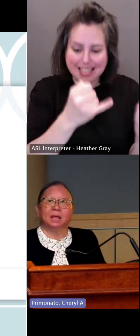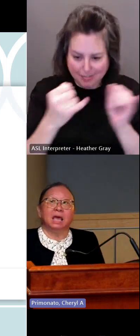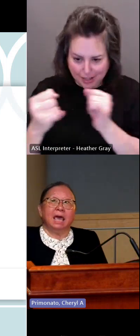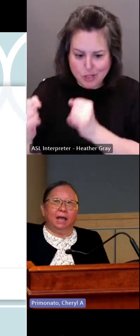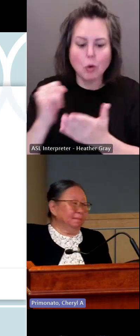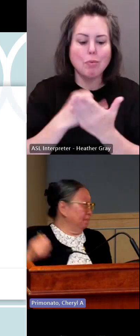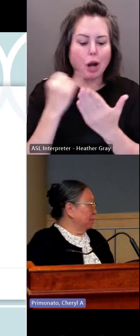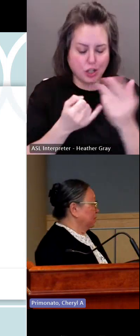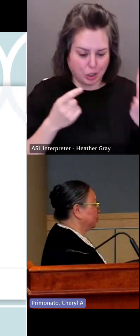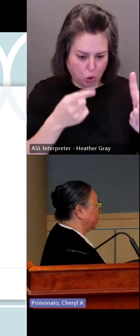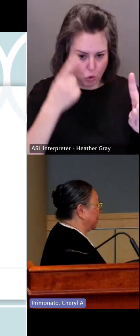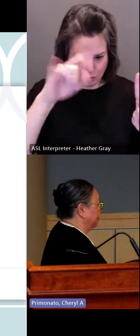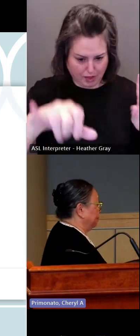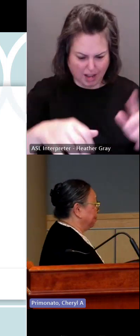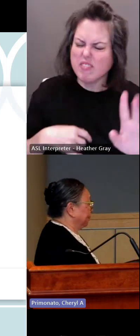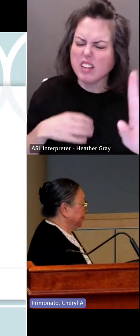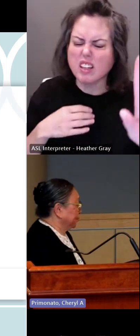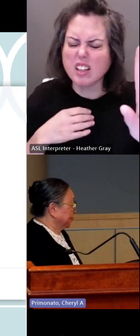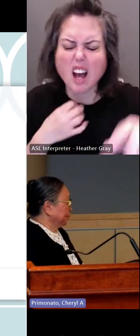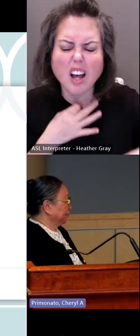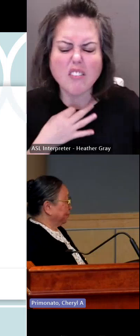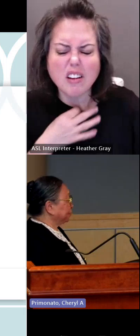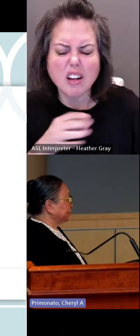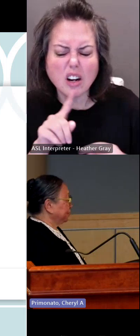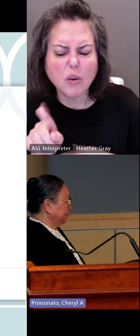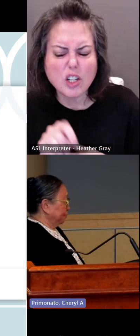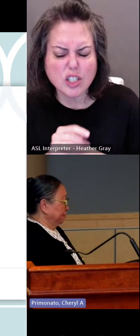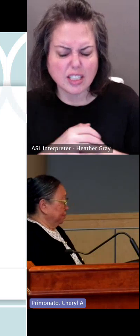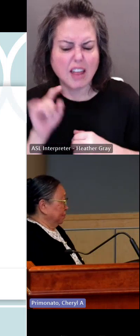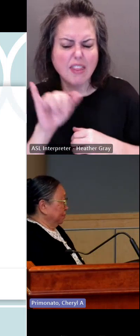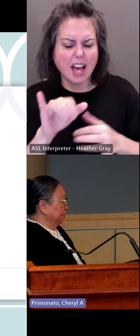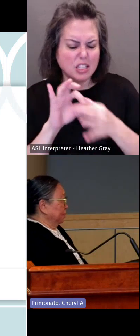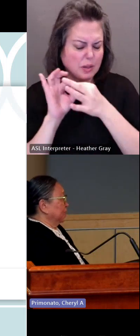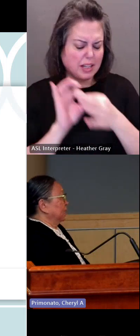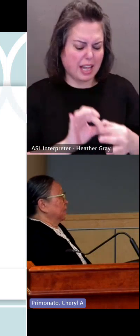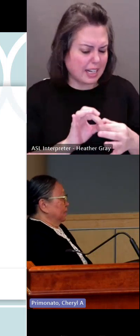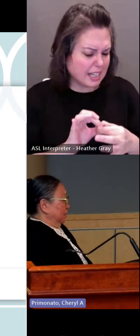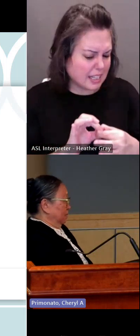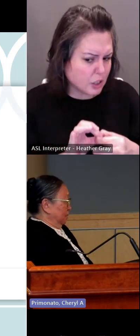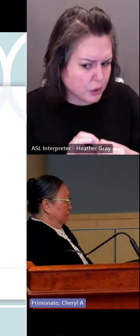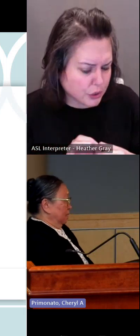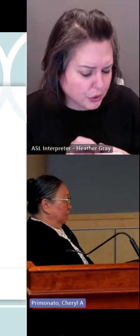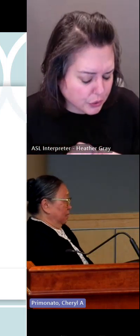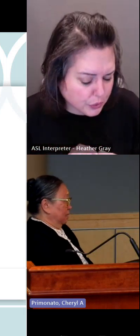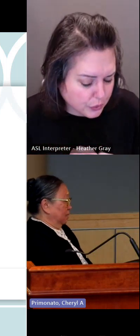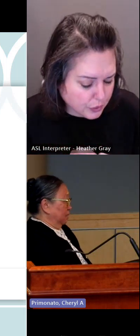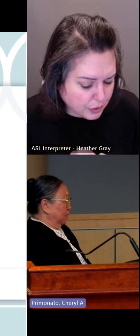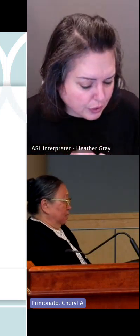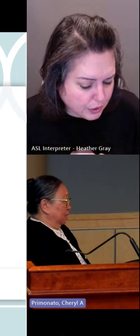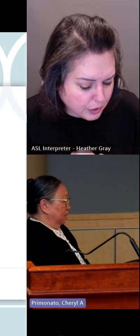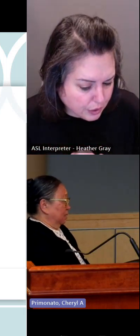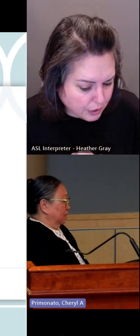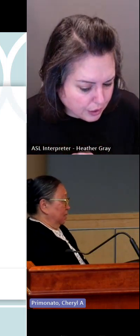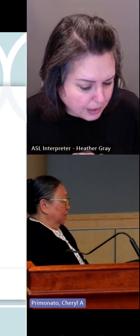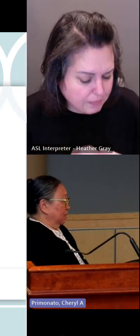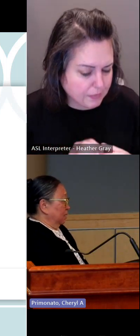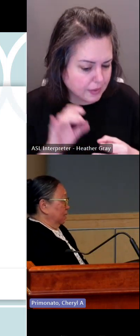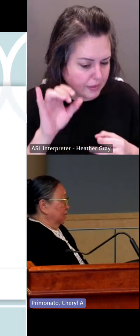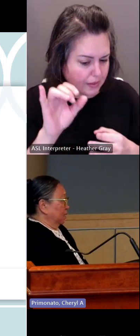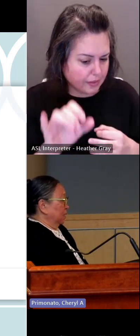Okay. I have a question. Certainly. As it relates to governmental companies, women-owned companies, is the percentage